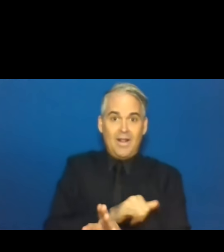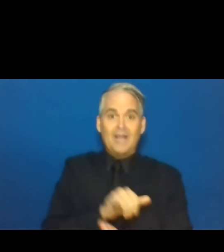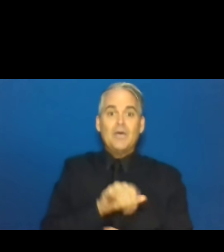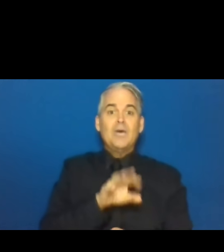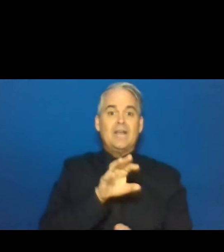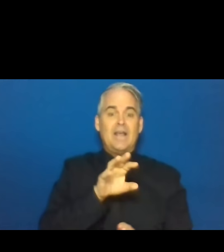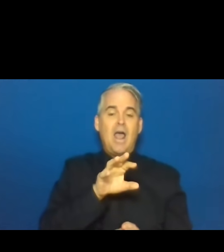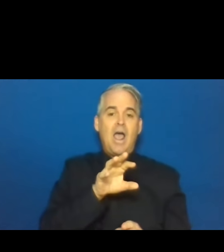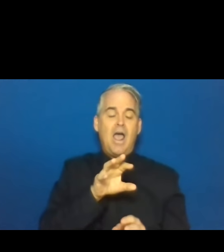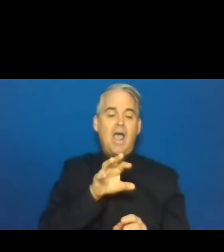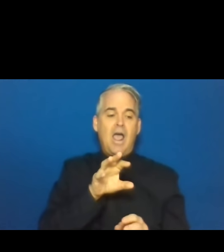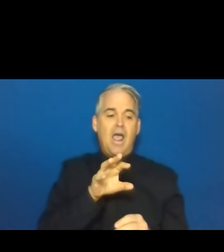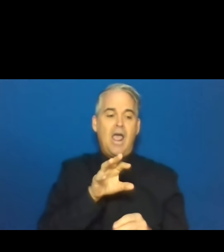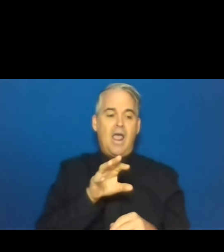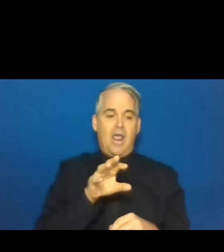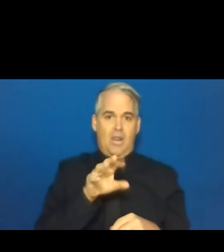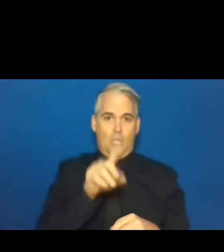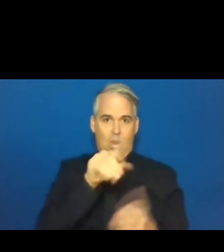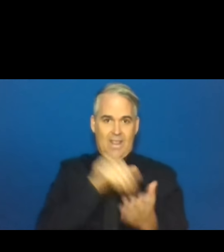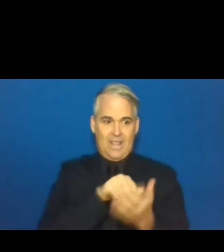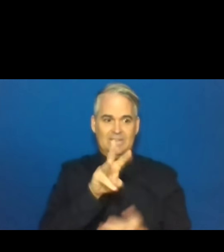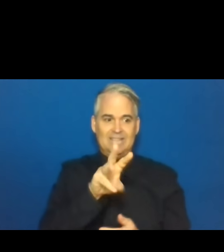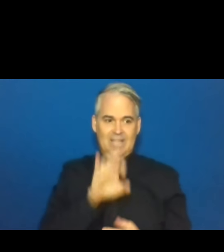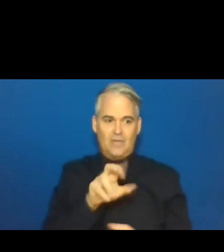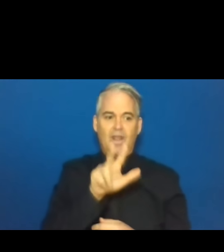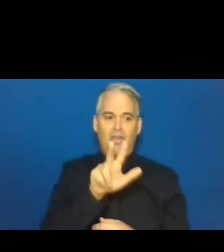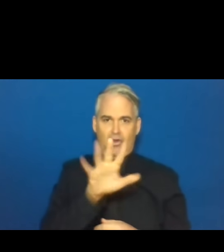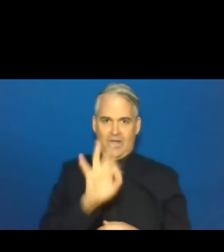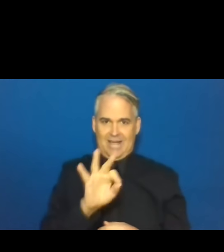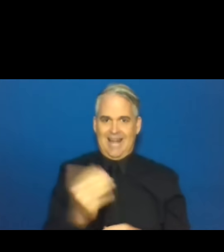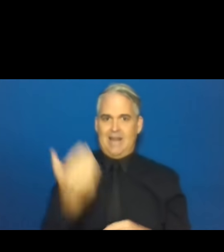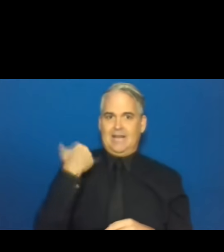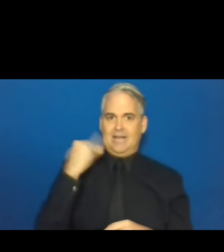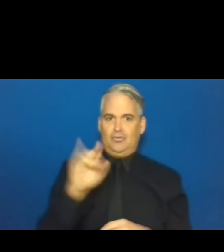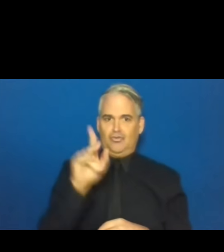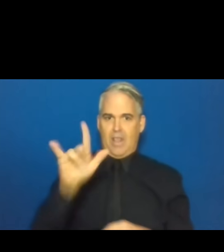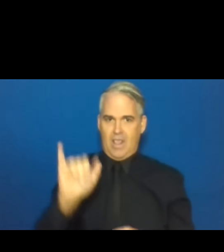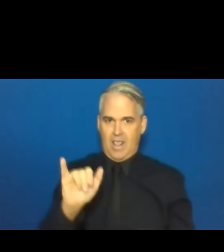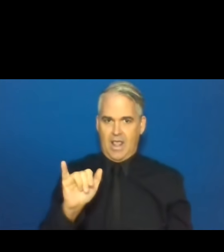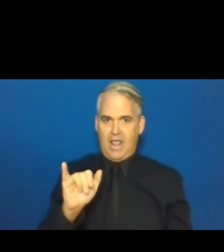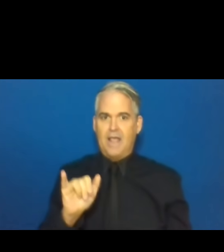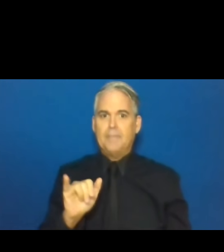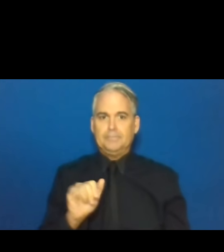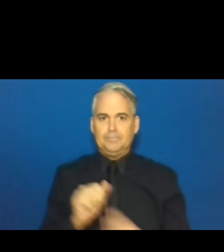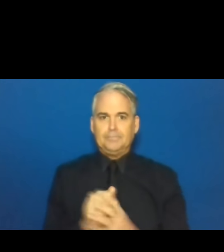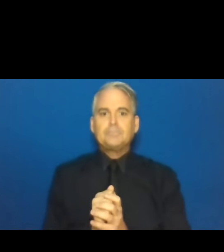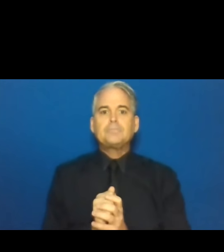1,639 in July. Today, we once again had over 2,000 cases reported,